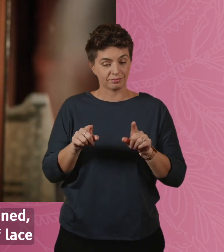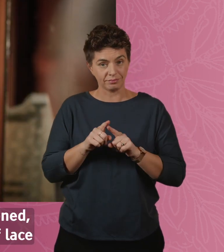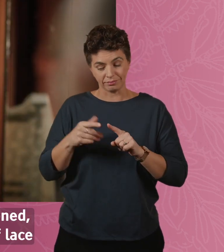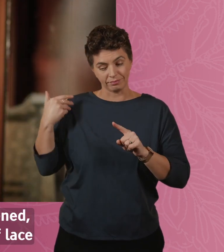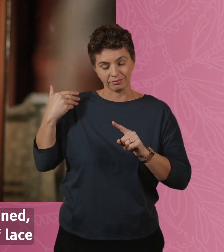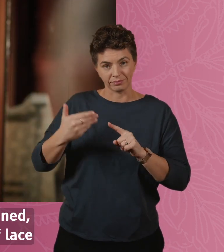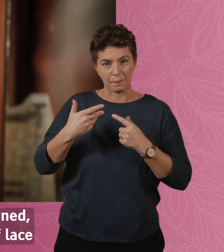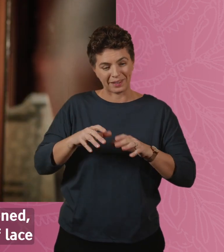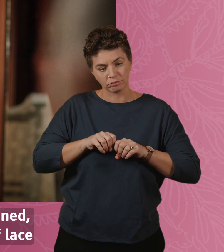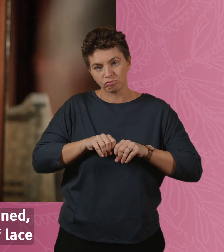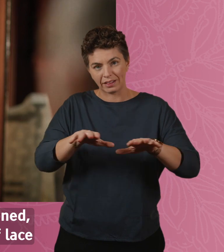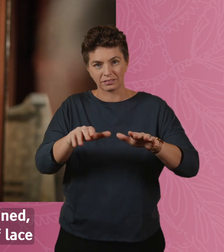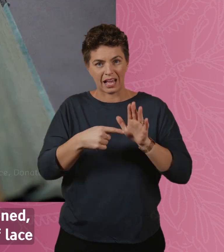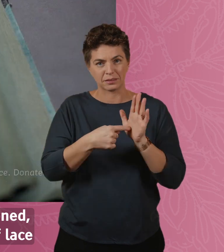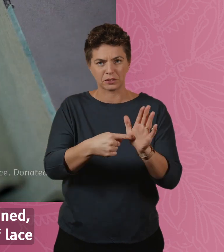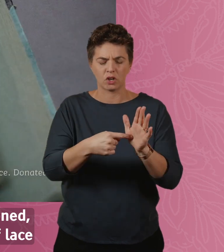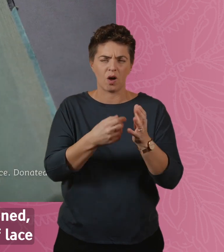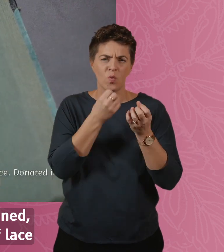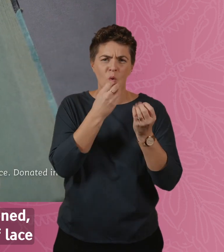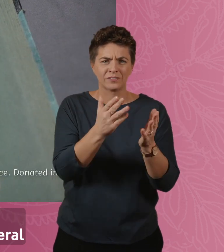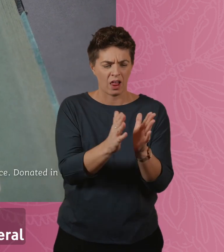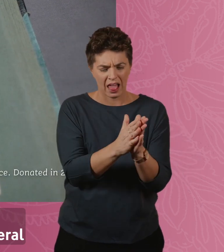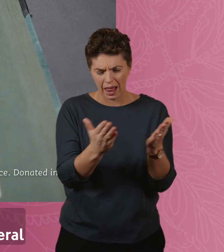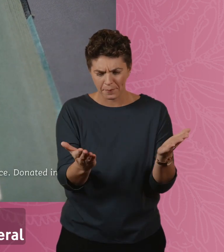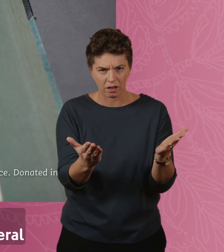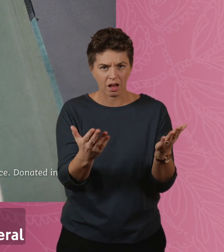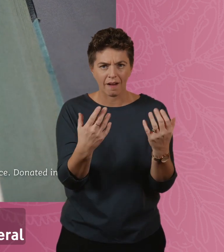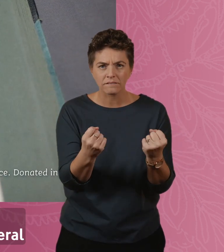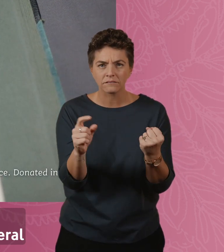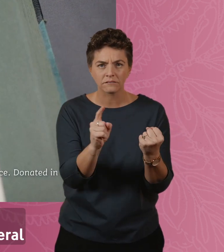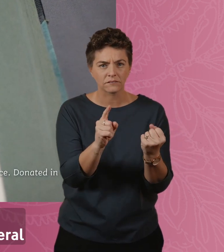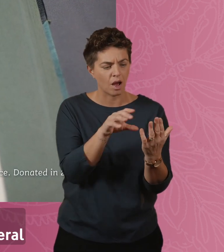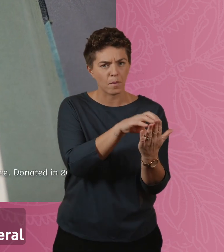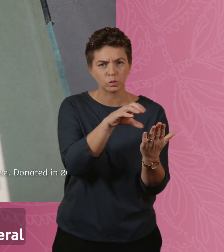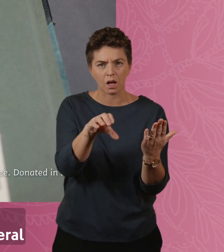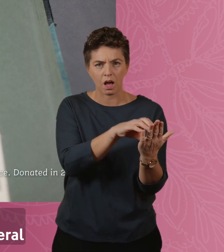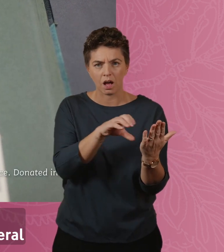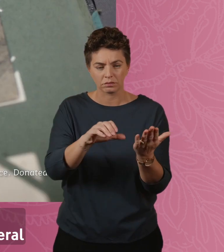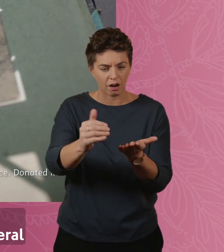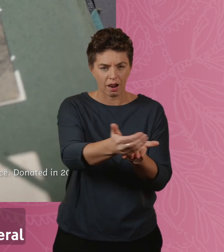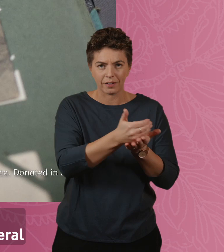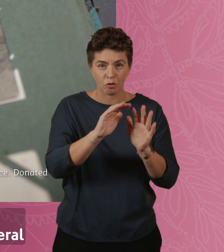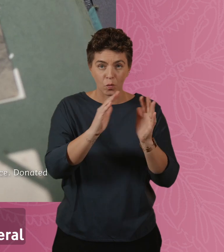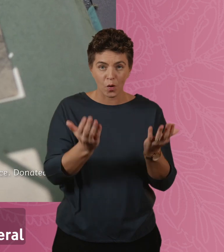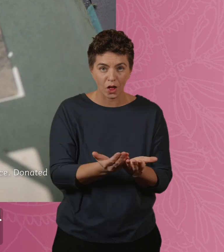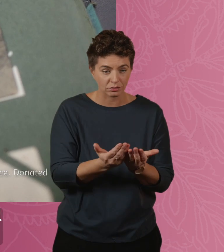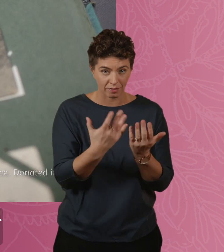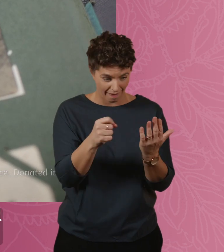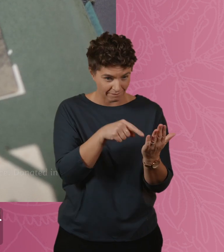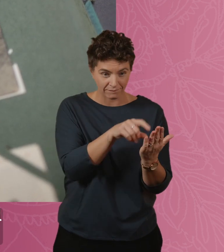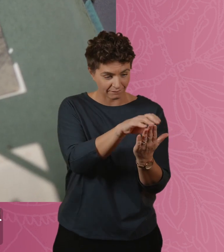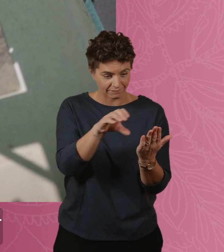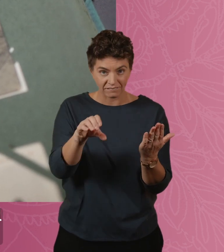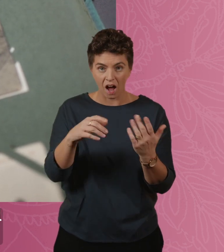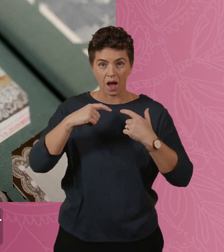exhibition opened, we've been given a wonderful album of lace-related postcards collected from all over the world, including several from the